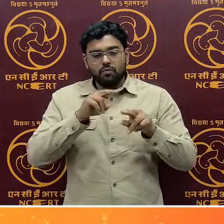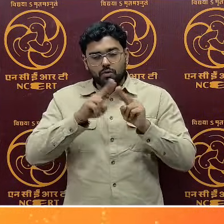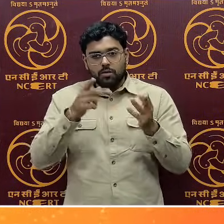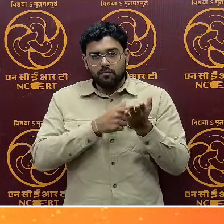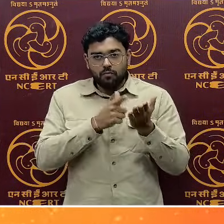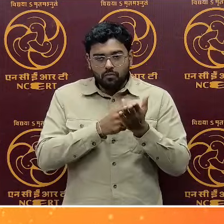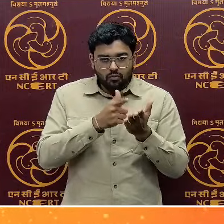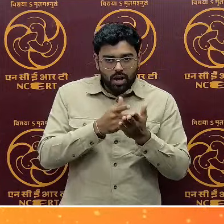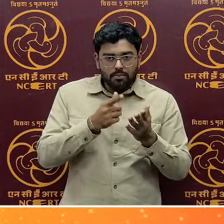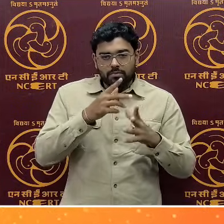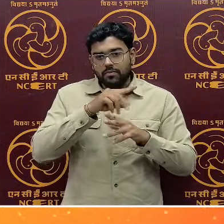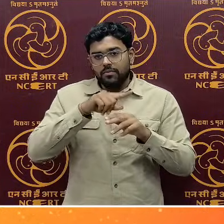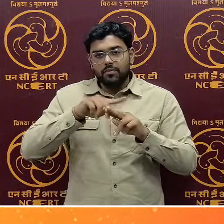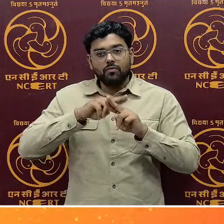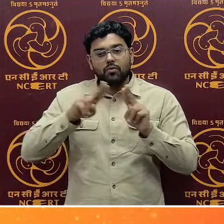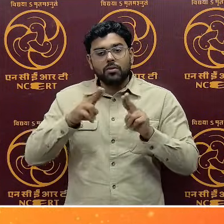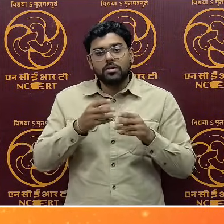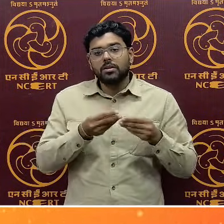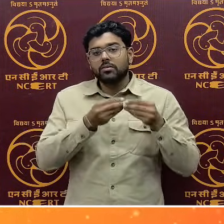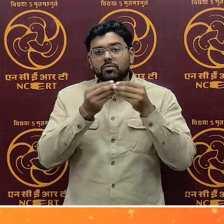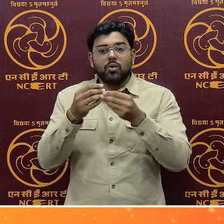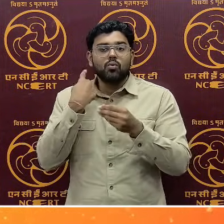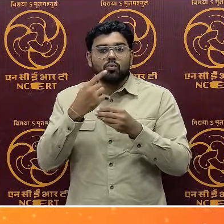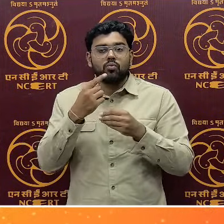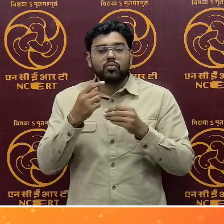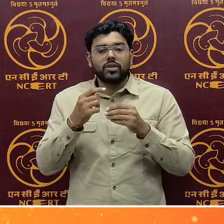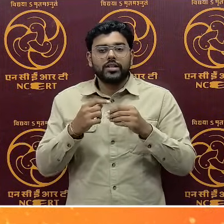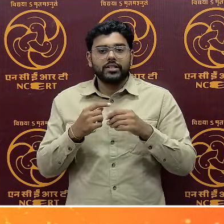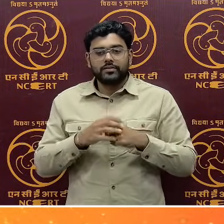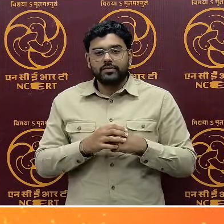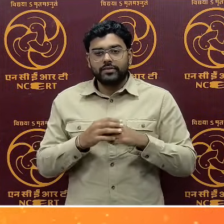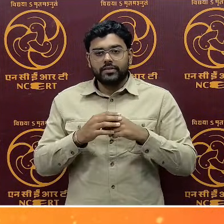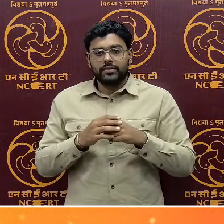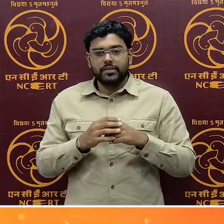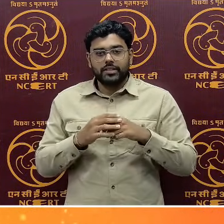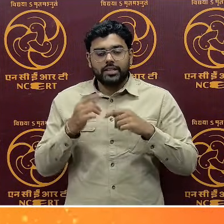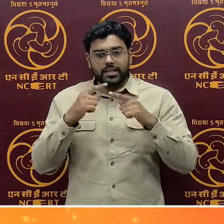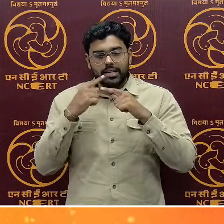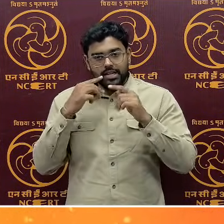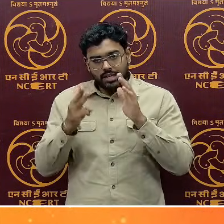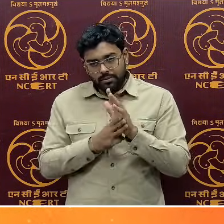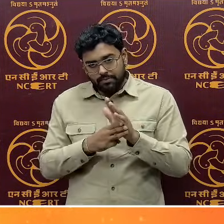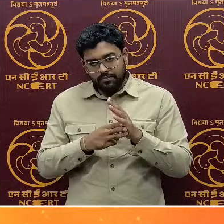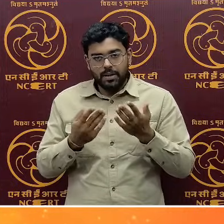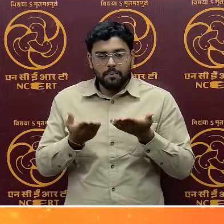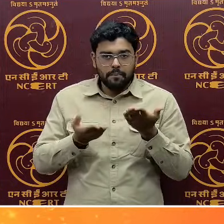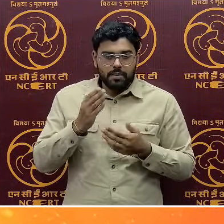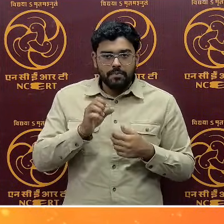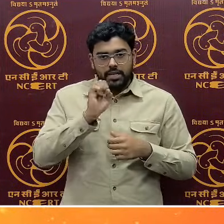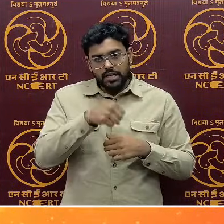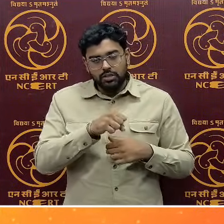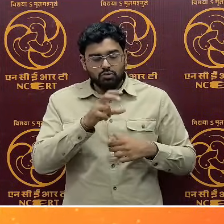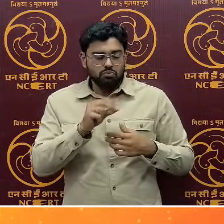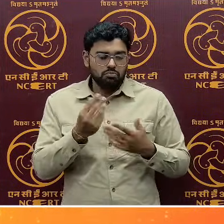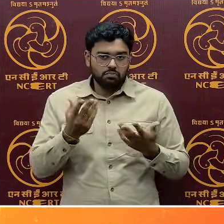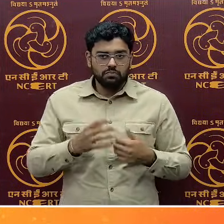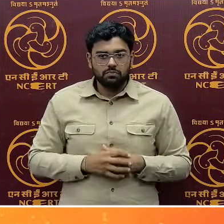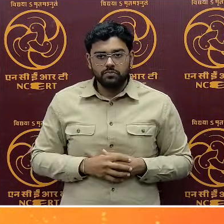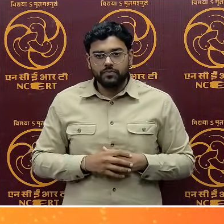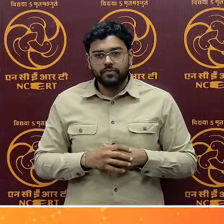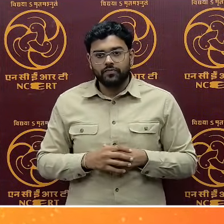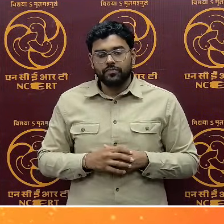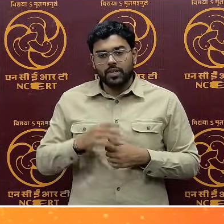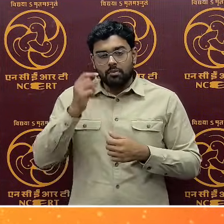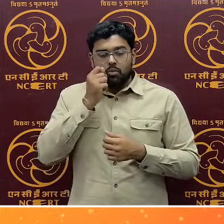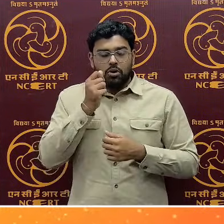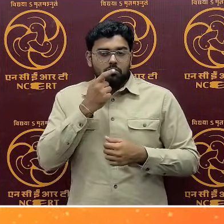tree nursery, to Devonport. So, yes and no means at the same time. It may be yes, it may be a no. So, the Chief Brown